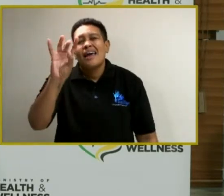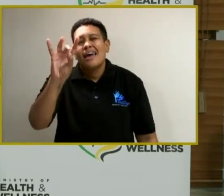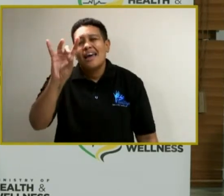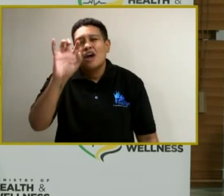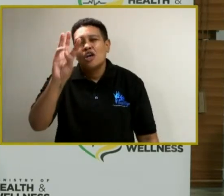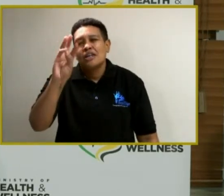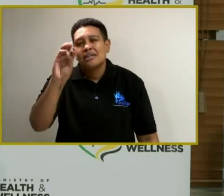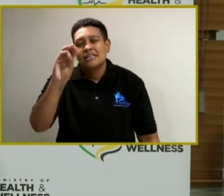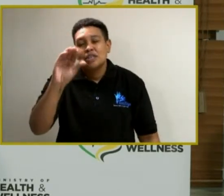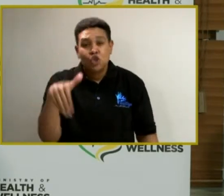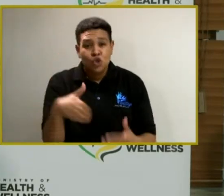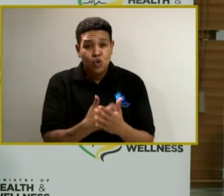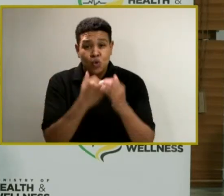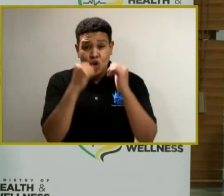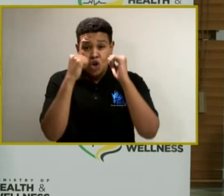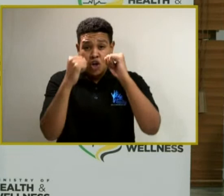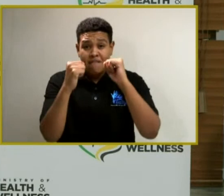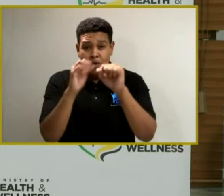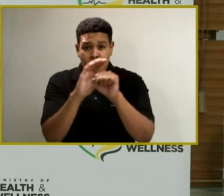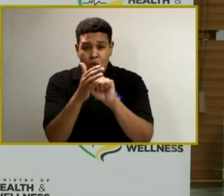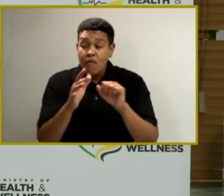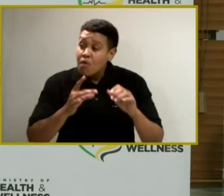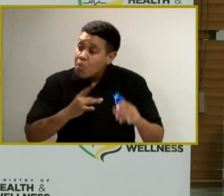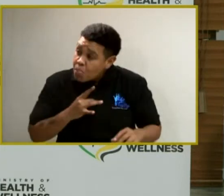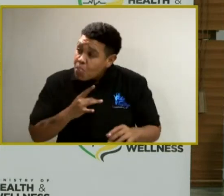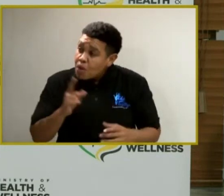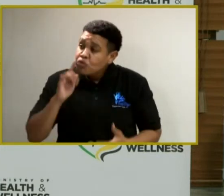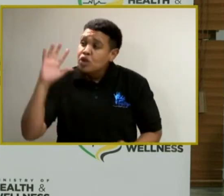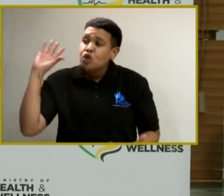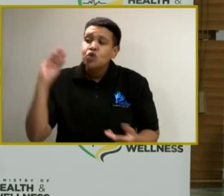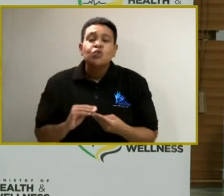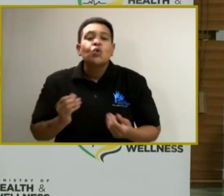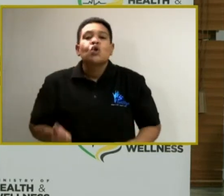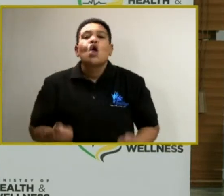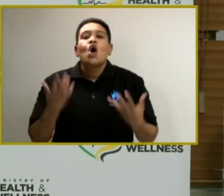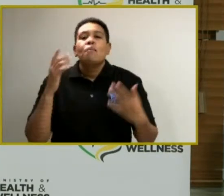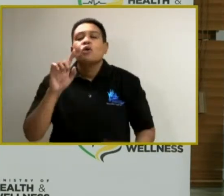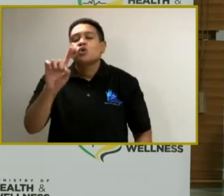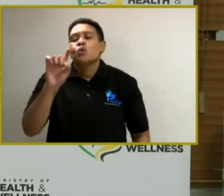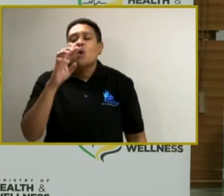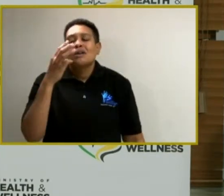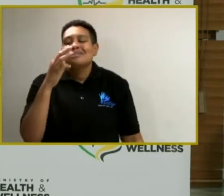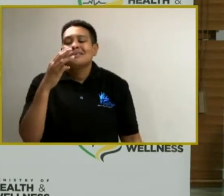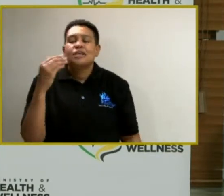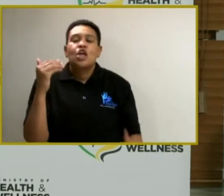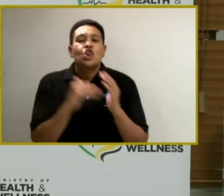new cases, bringing our total cases on record to